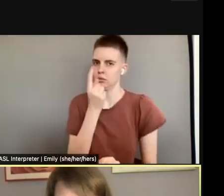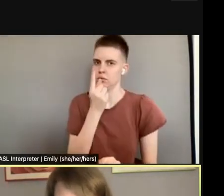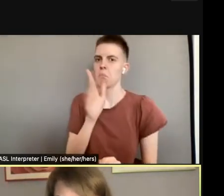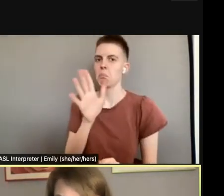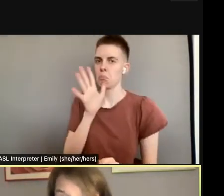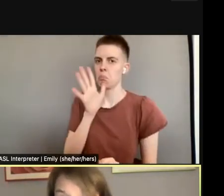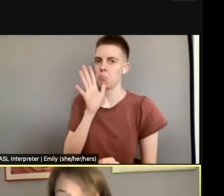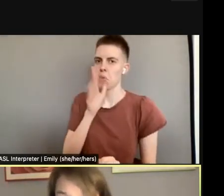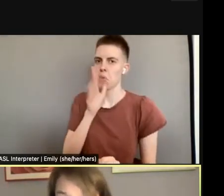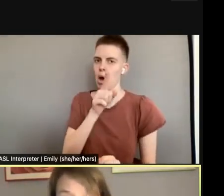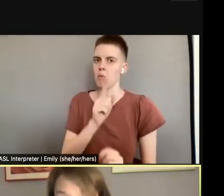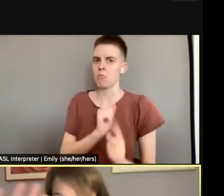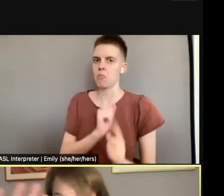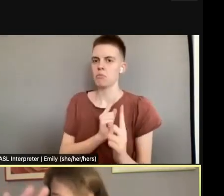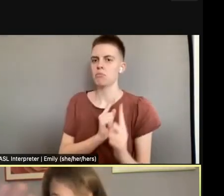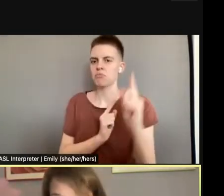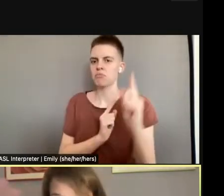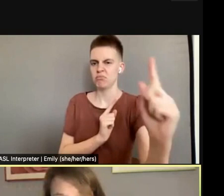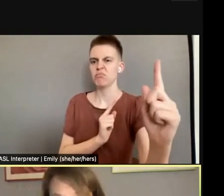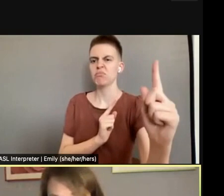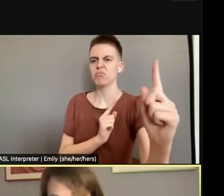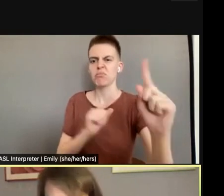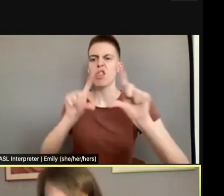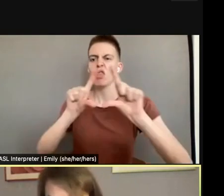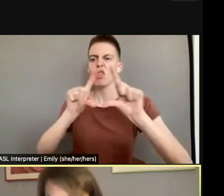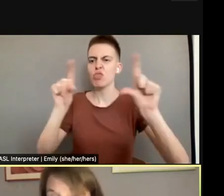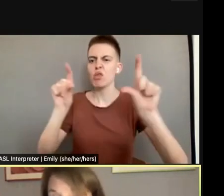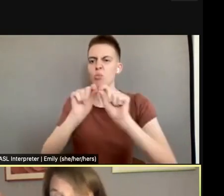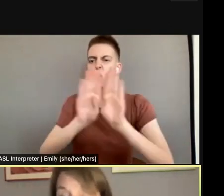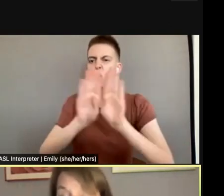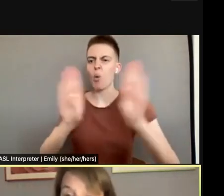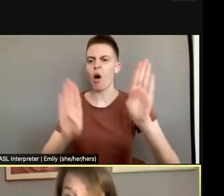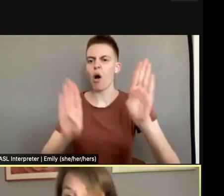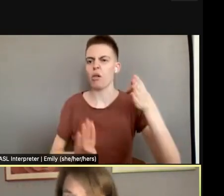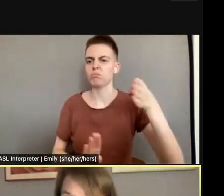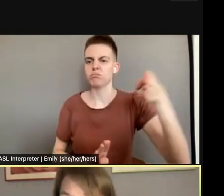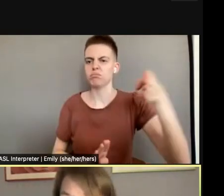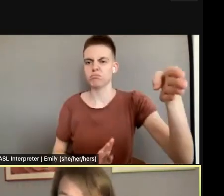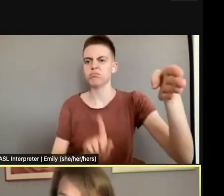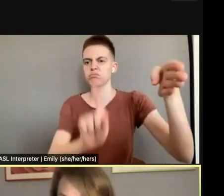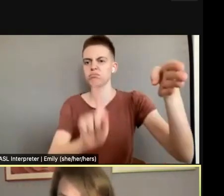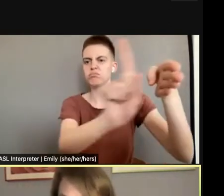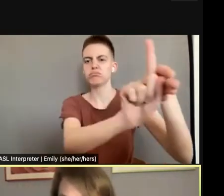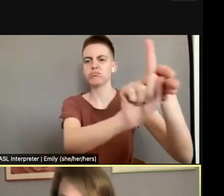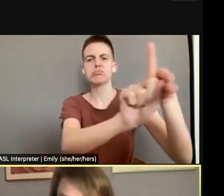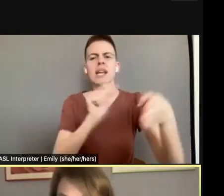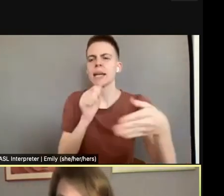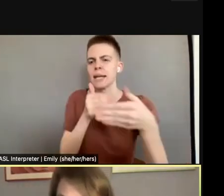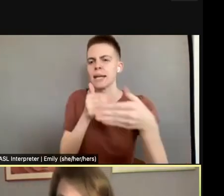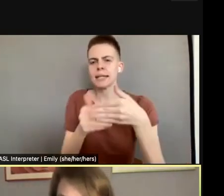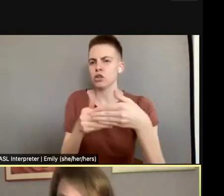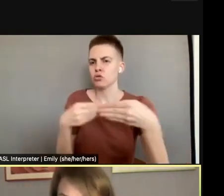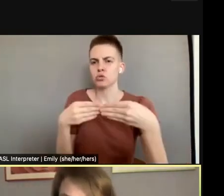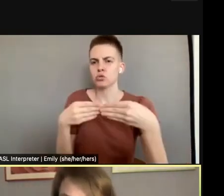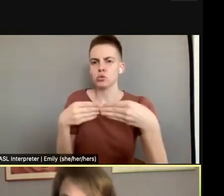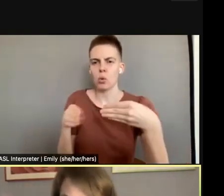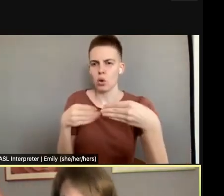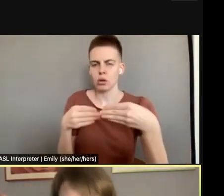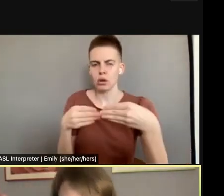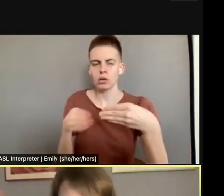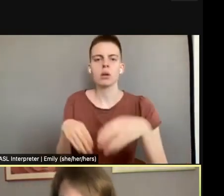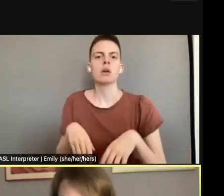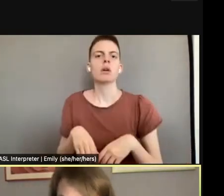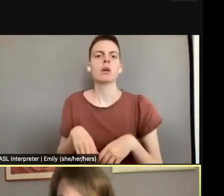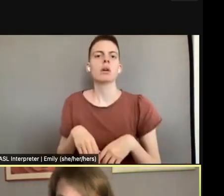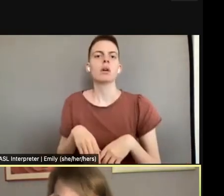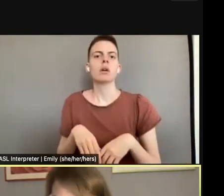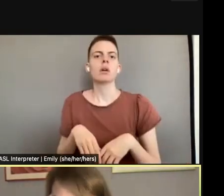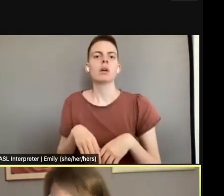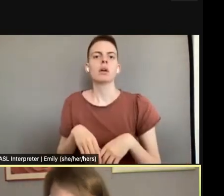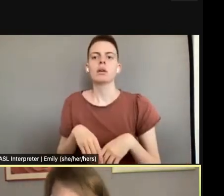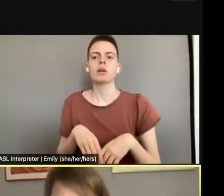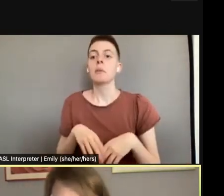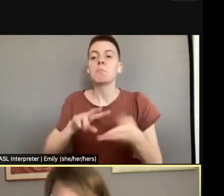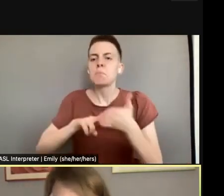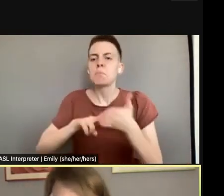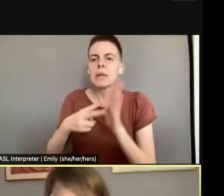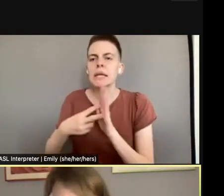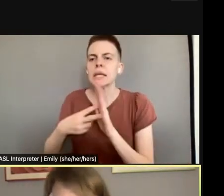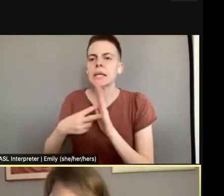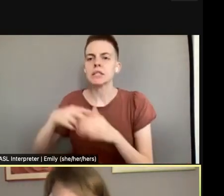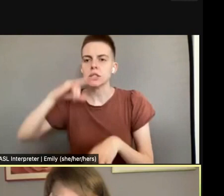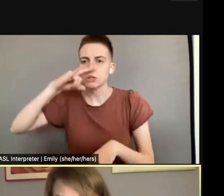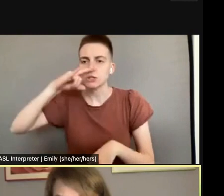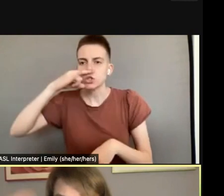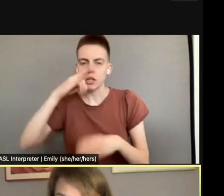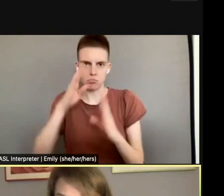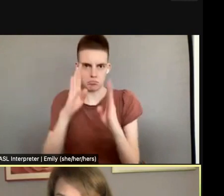to stand at the brick wall, which is far away from any doorway, and so nobody can signal the child. And the